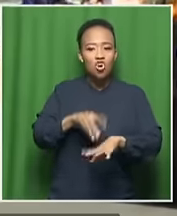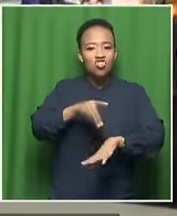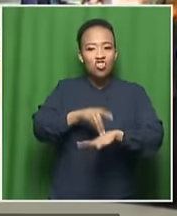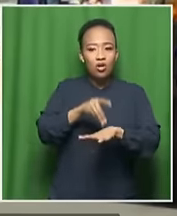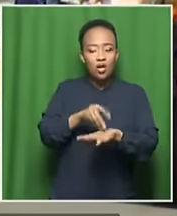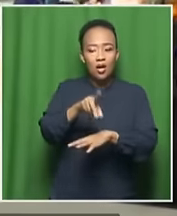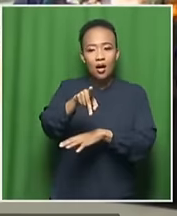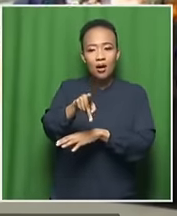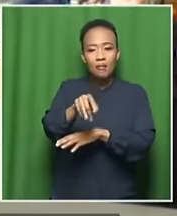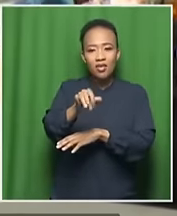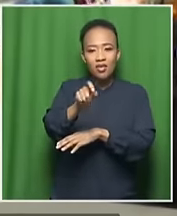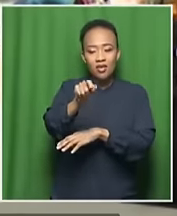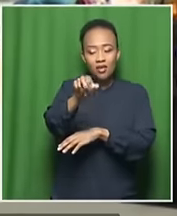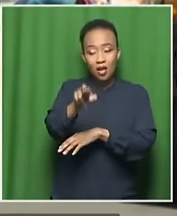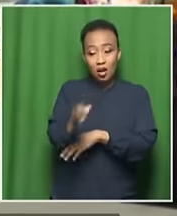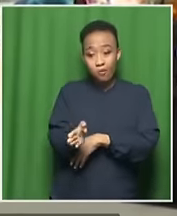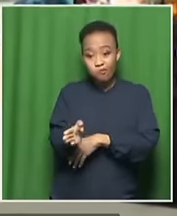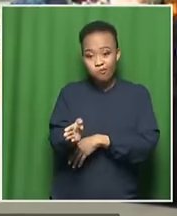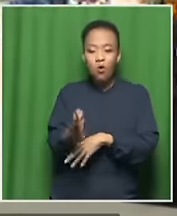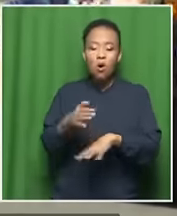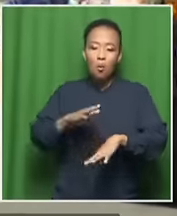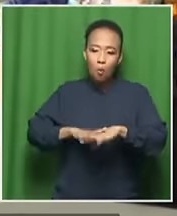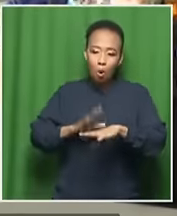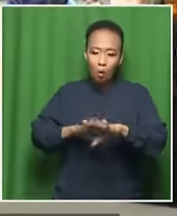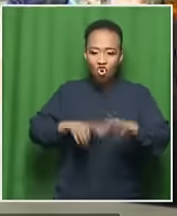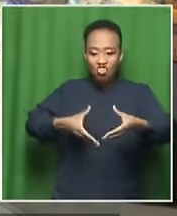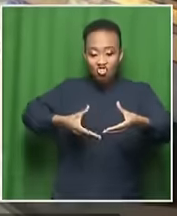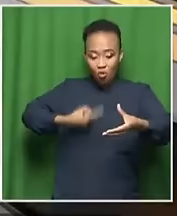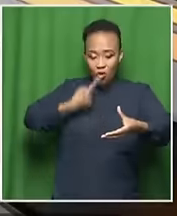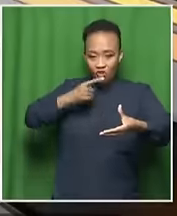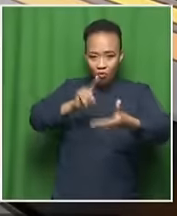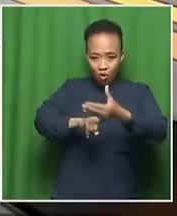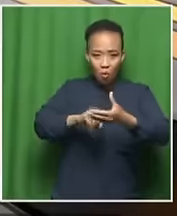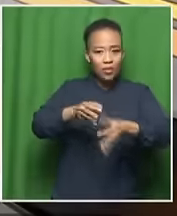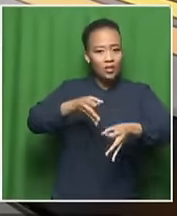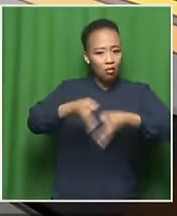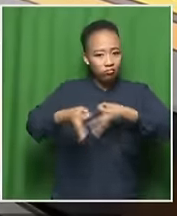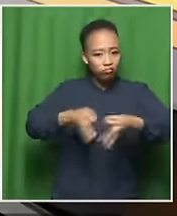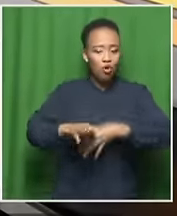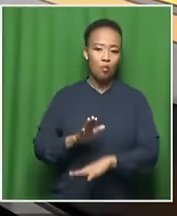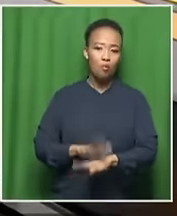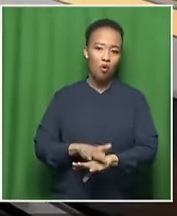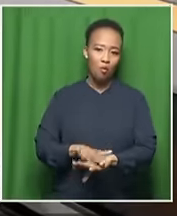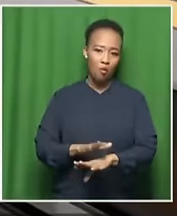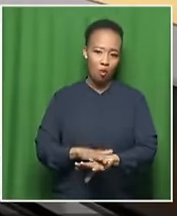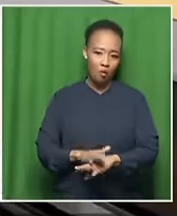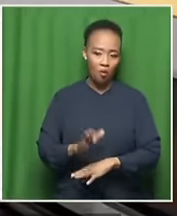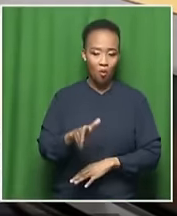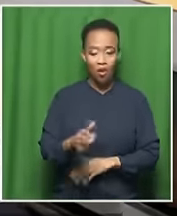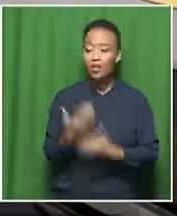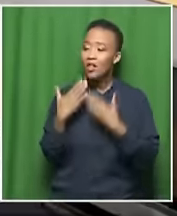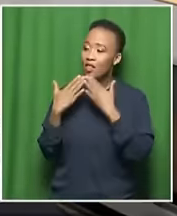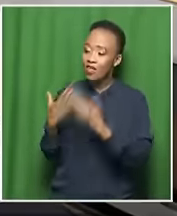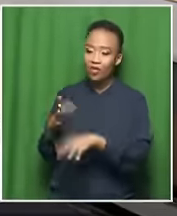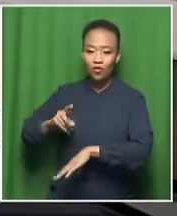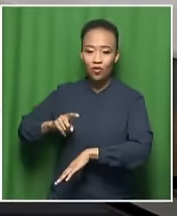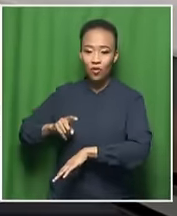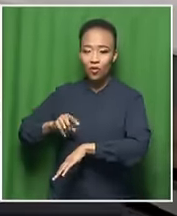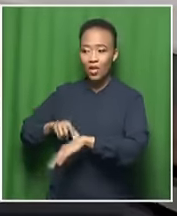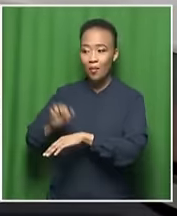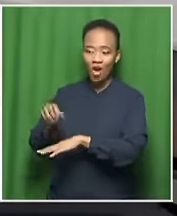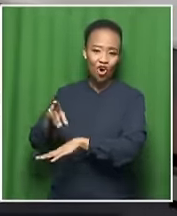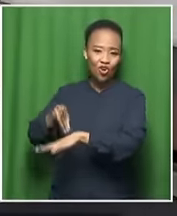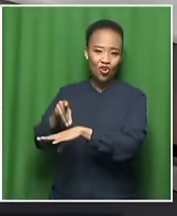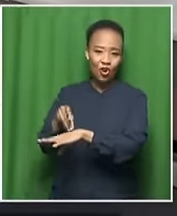studio to unpack the party's manifesto, which was launched 2 weeks ago now. Thanks so much for your time, Dr. Groenewald. Welcome to